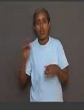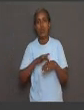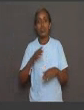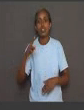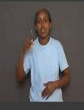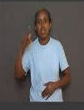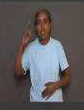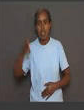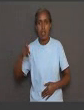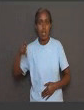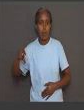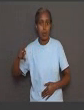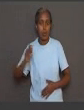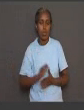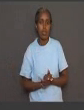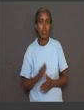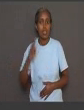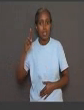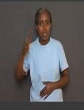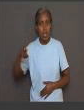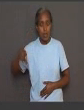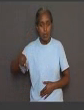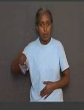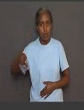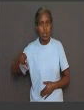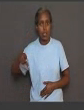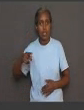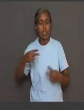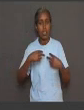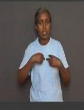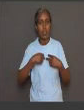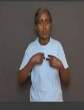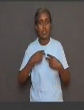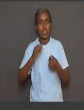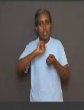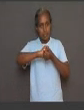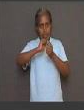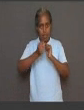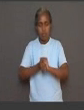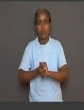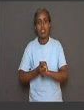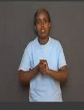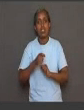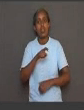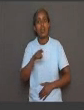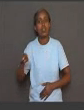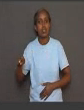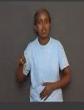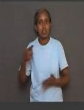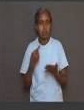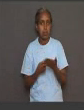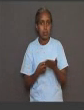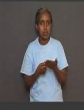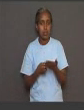hyperbola. A hyperbola can have a transverse axis that is